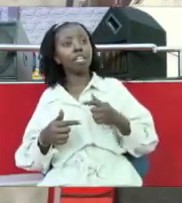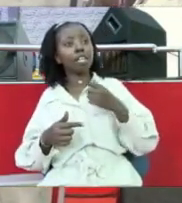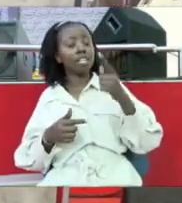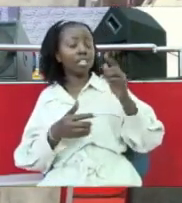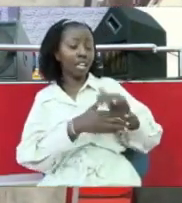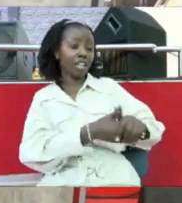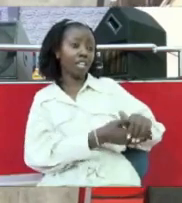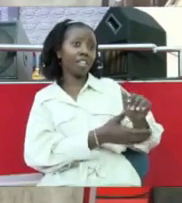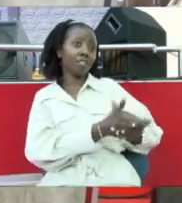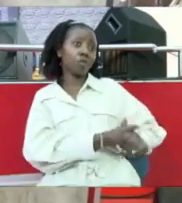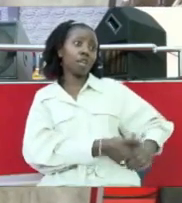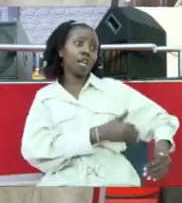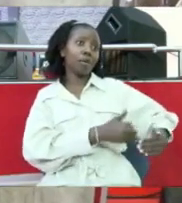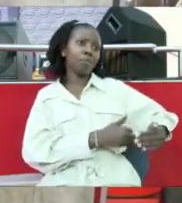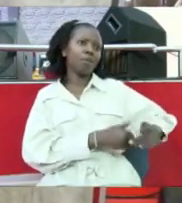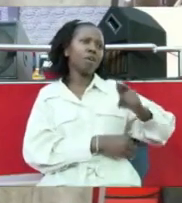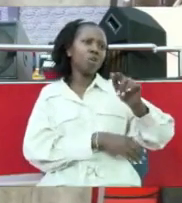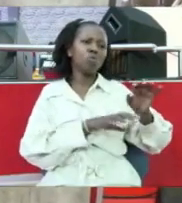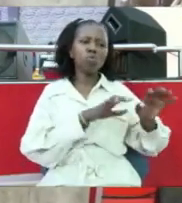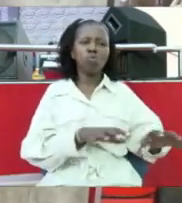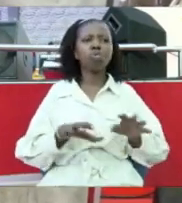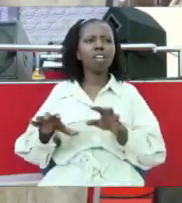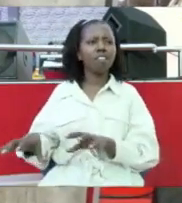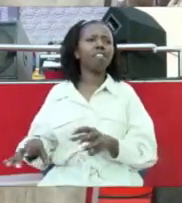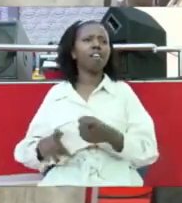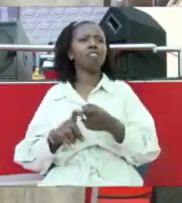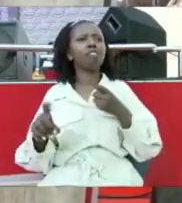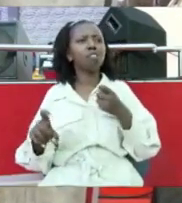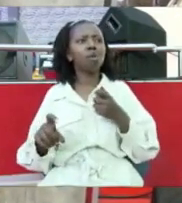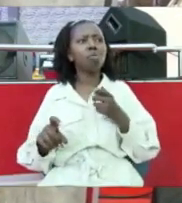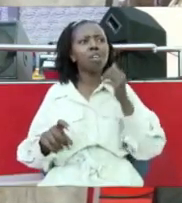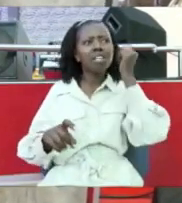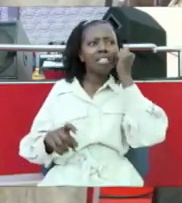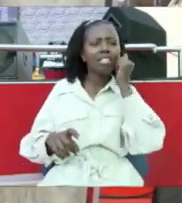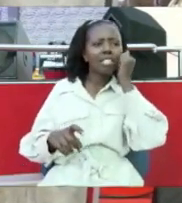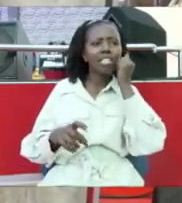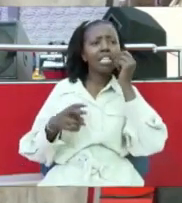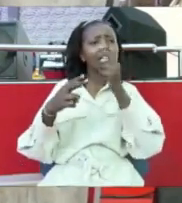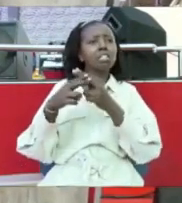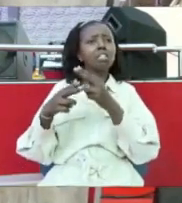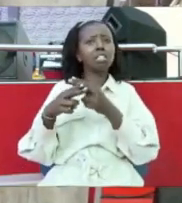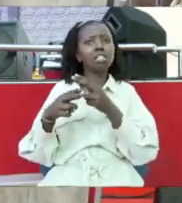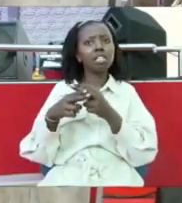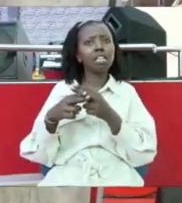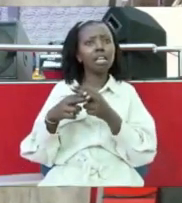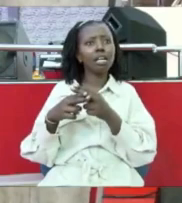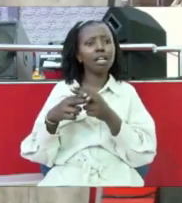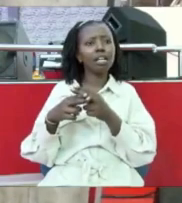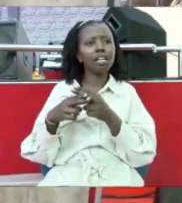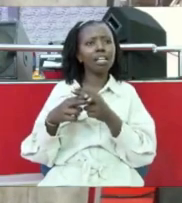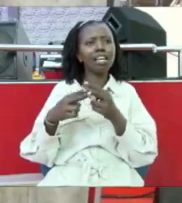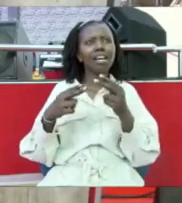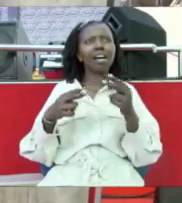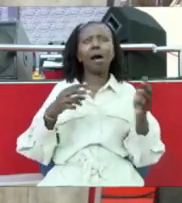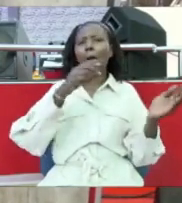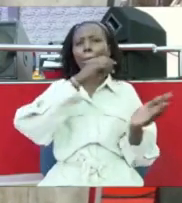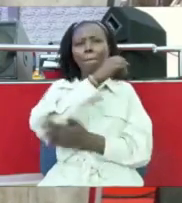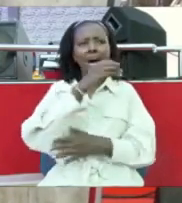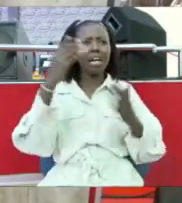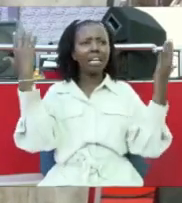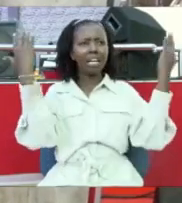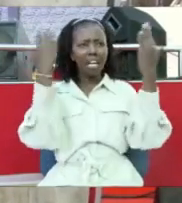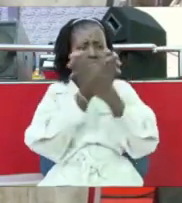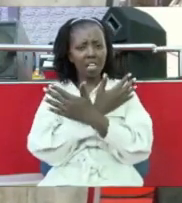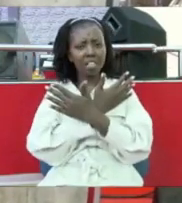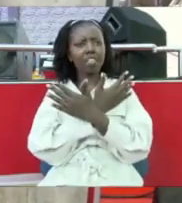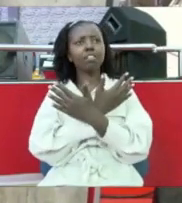neighbor. Mwambie jirani. You suffer from a sickness called otuko moru.